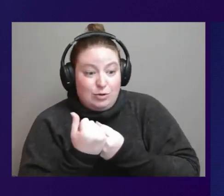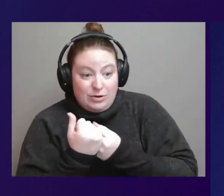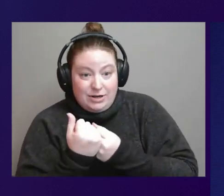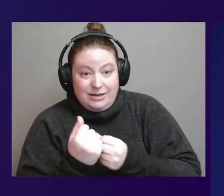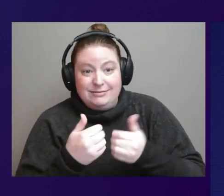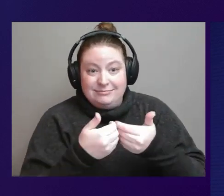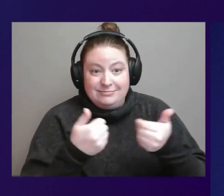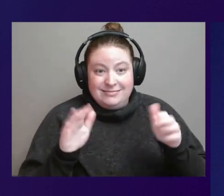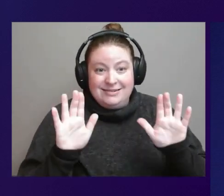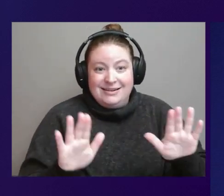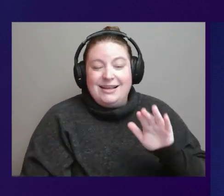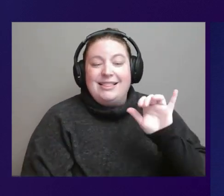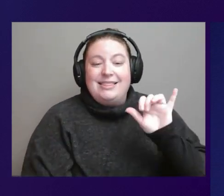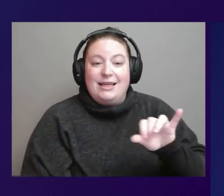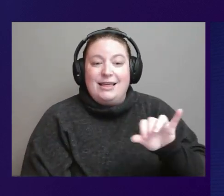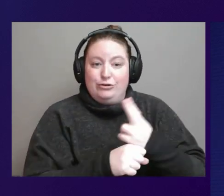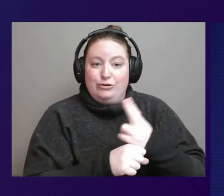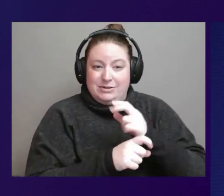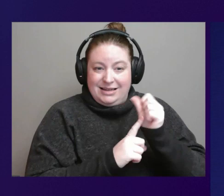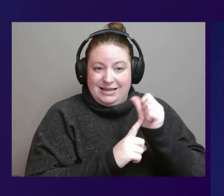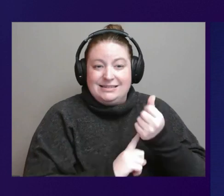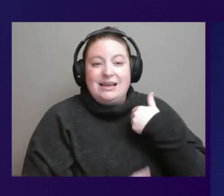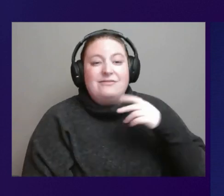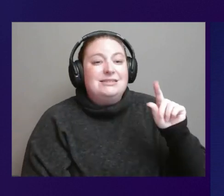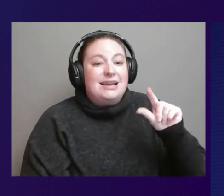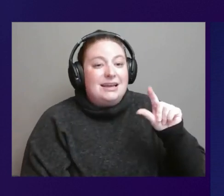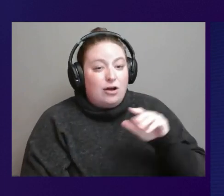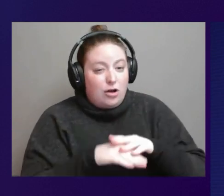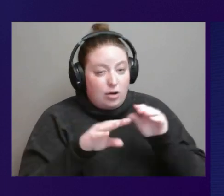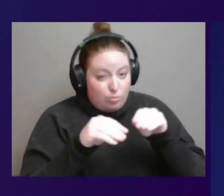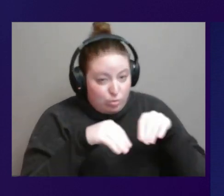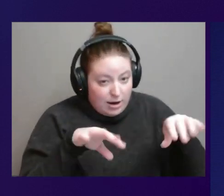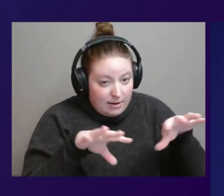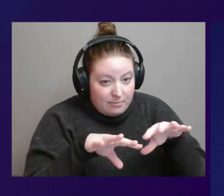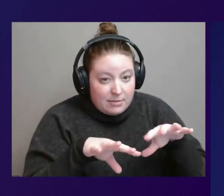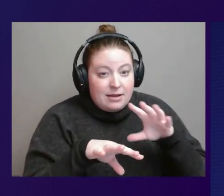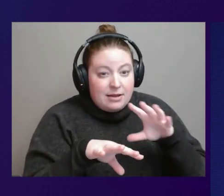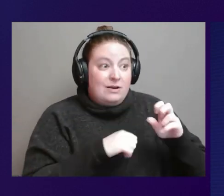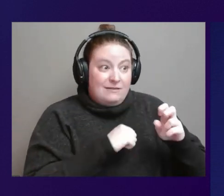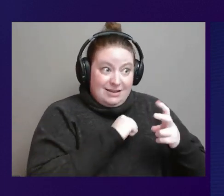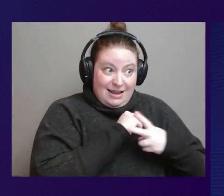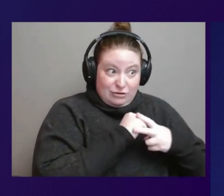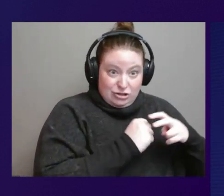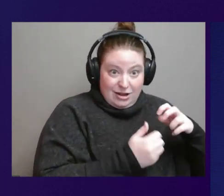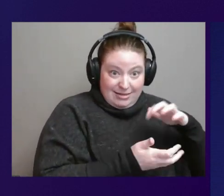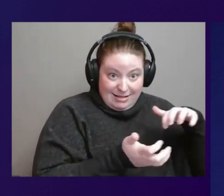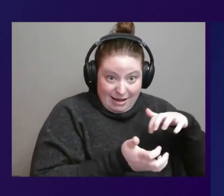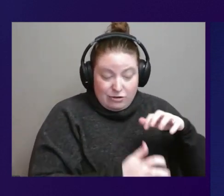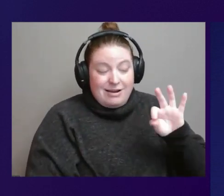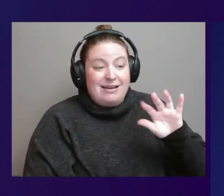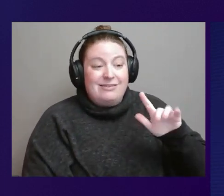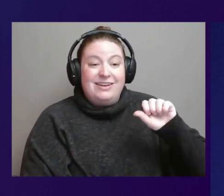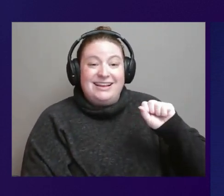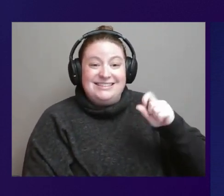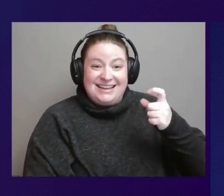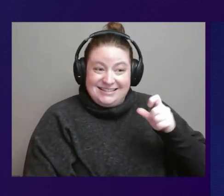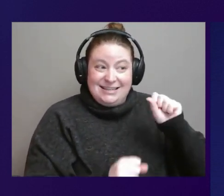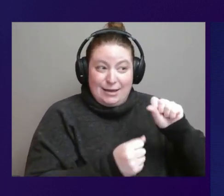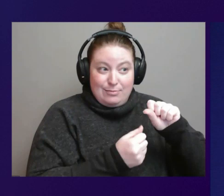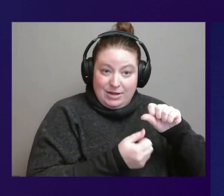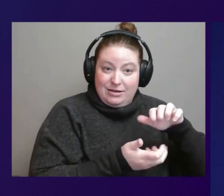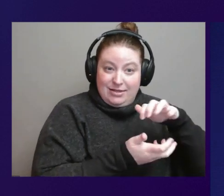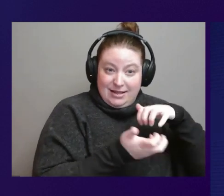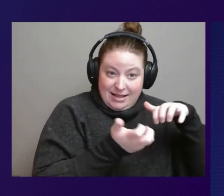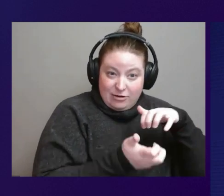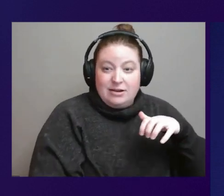use case where you have data on-prem and you want to burst to the cloud and have a cache in the cloud, and you can use FSx as the cache. We're also seeing, and we actually had Vanguard up on